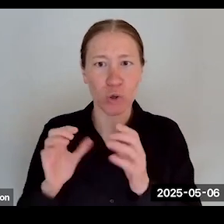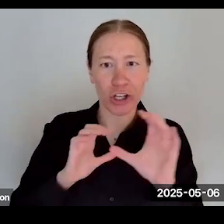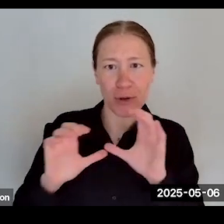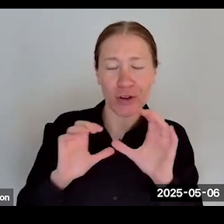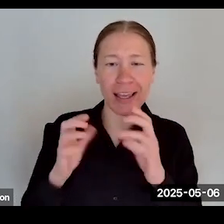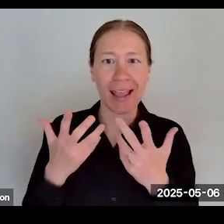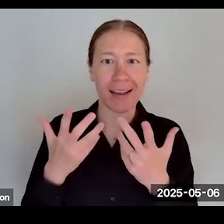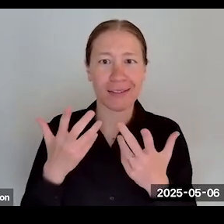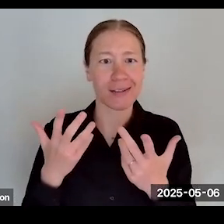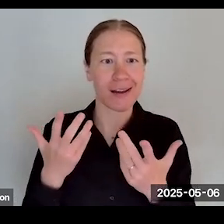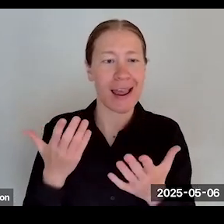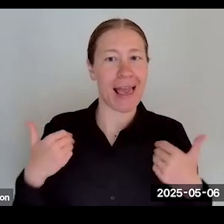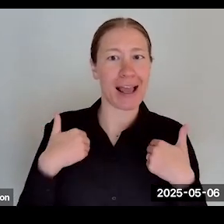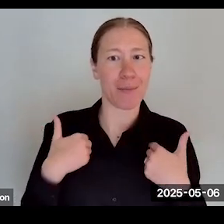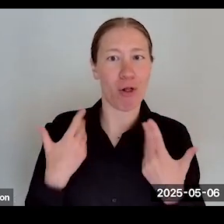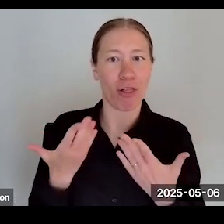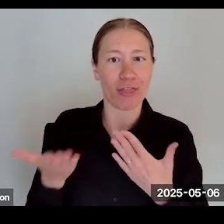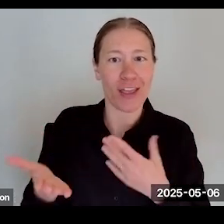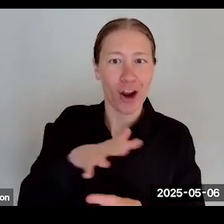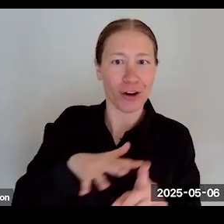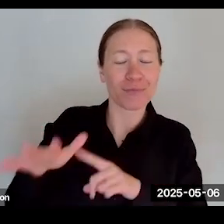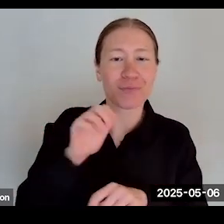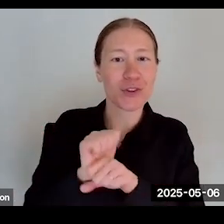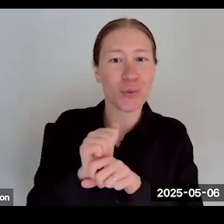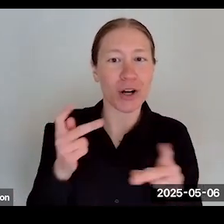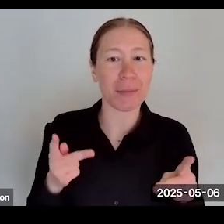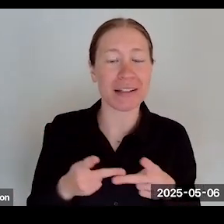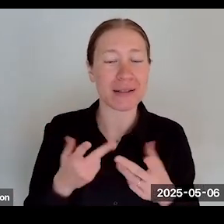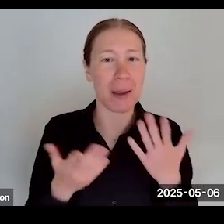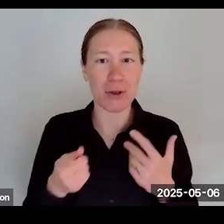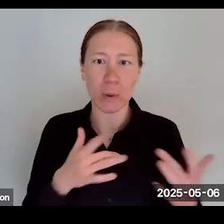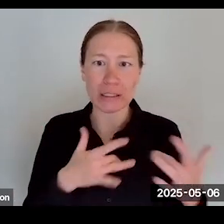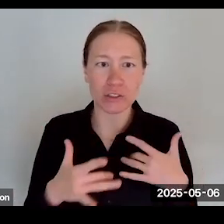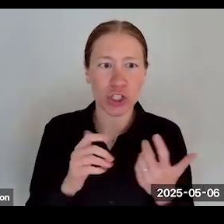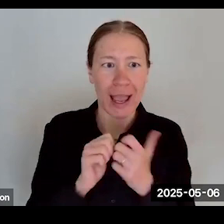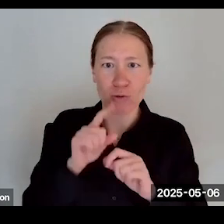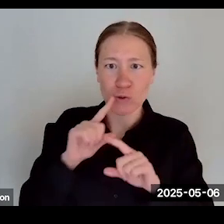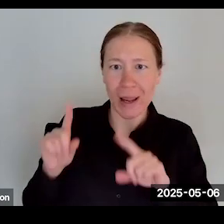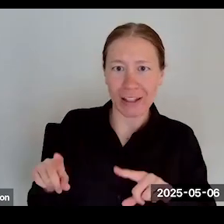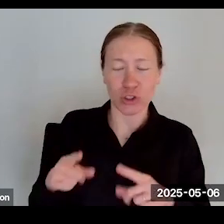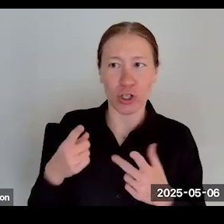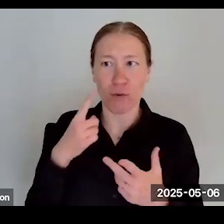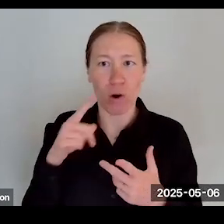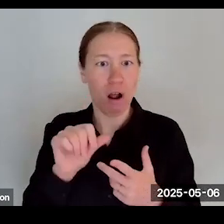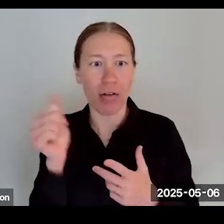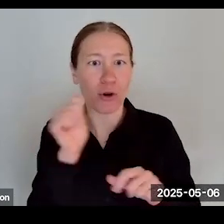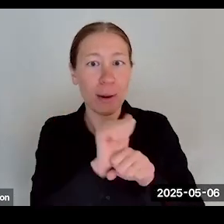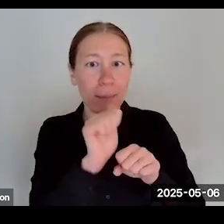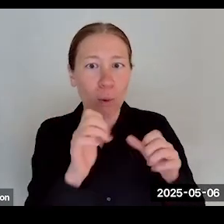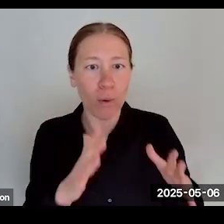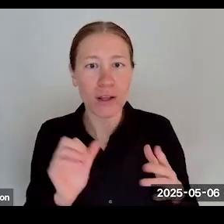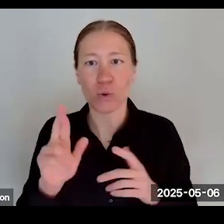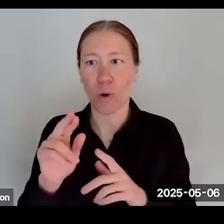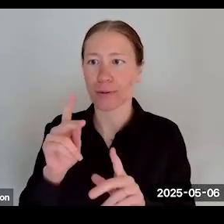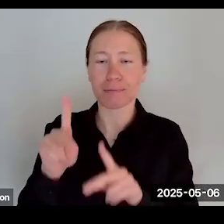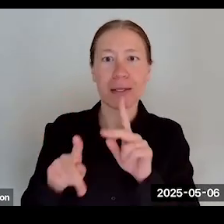service animal in the workplace? You may be concerned about how to address questions from other occupants of the building or for other employees.